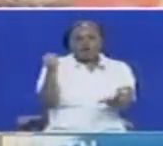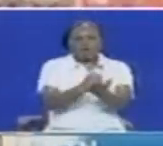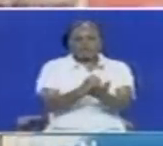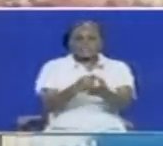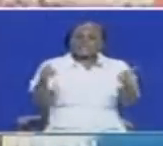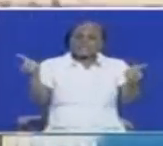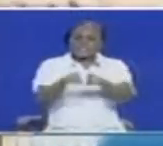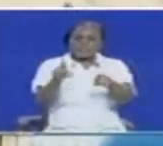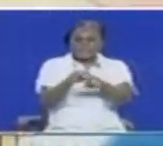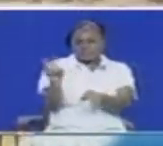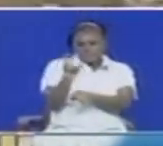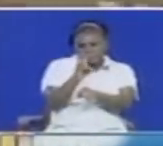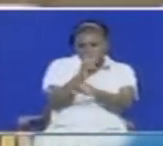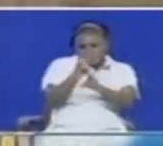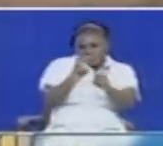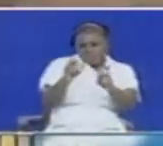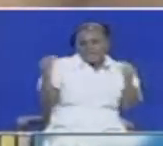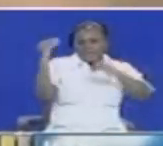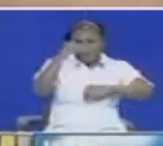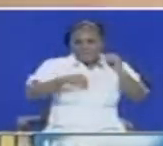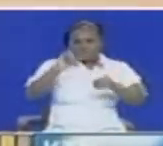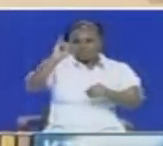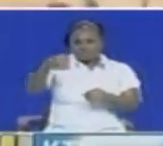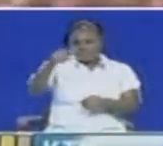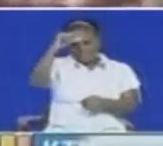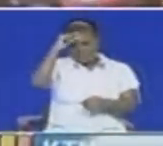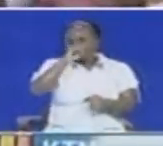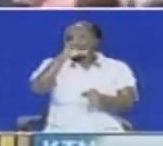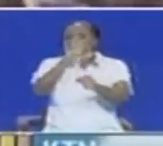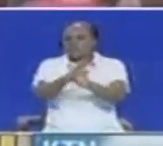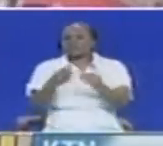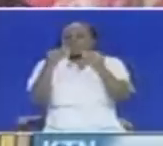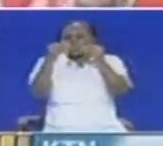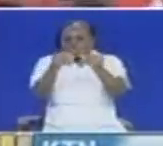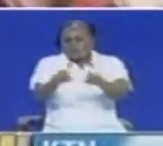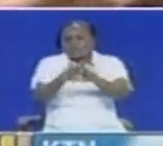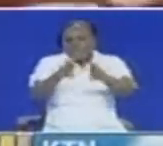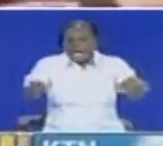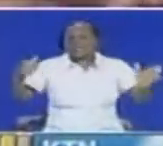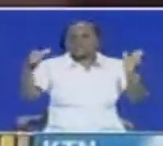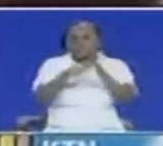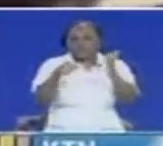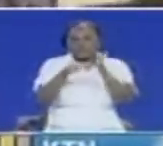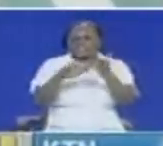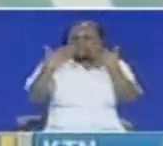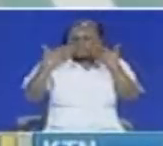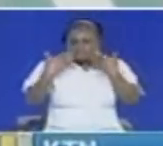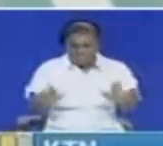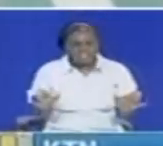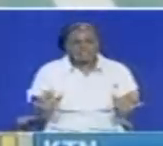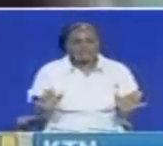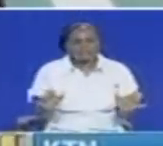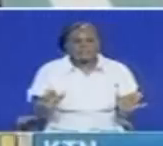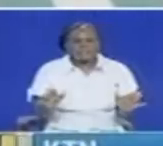While seeking election, the Jubilee administration promised to address the contentious land question once and for all. They